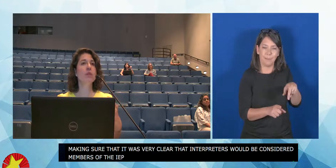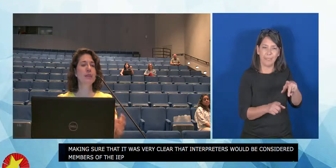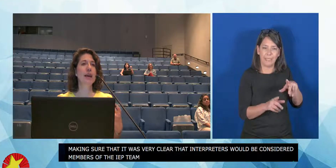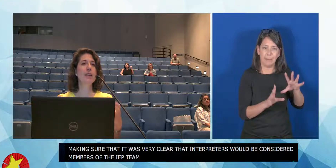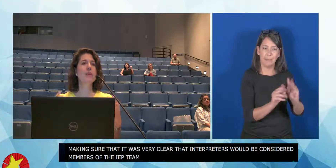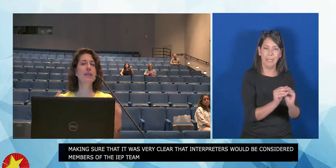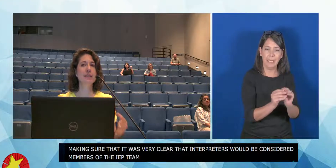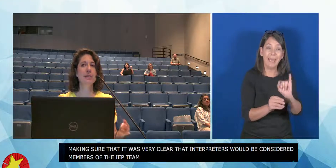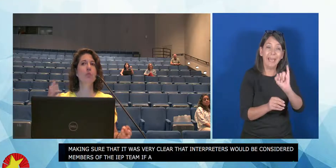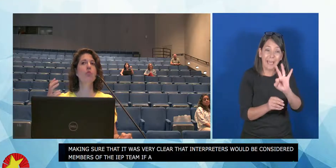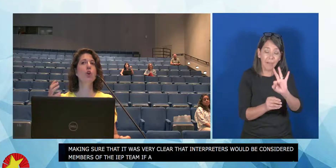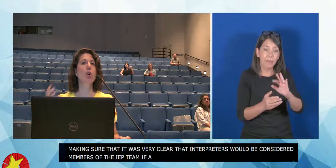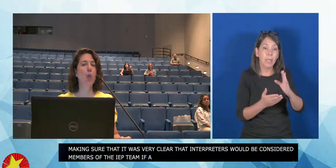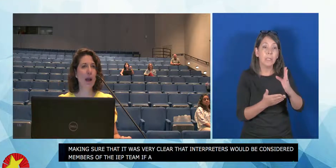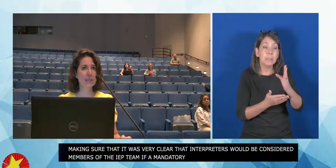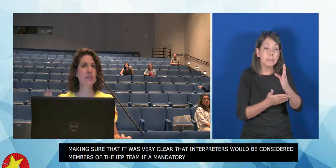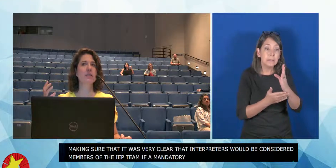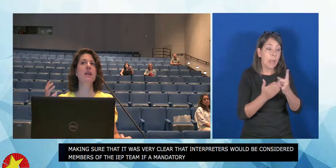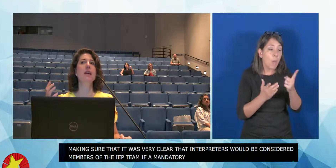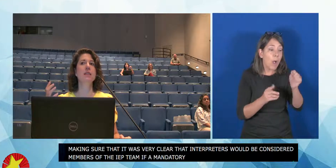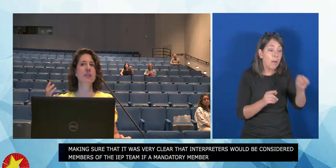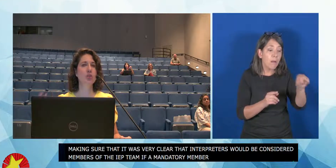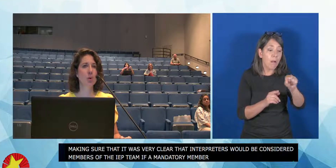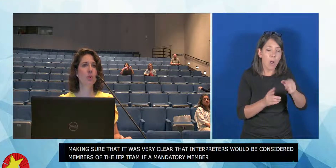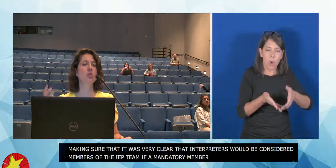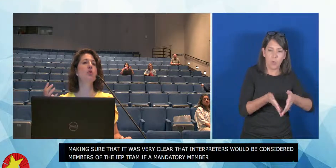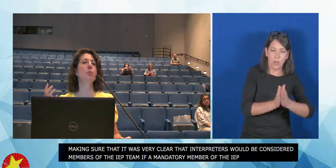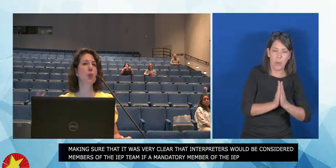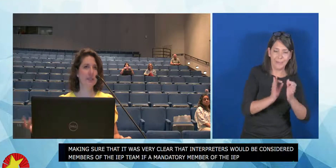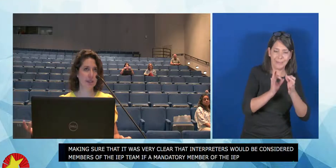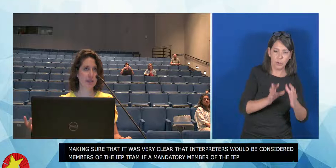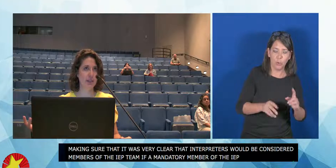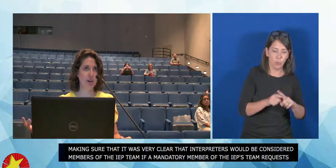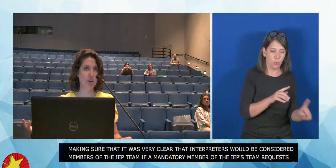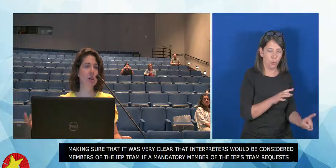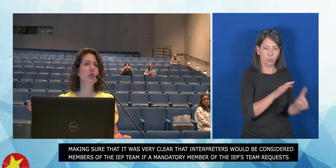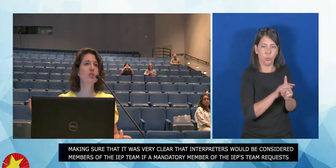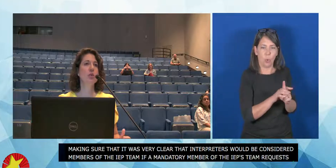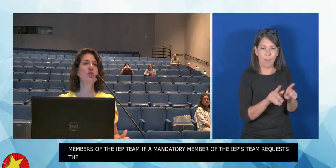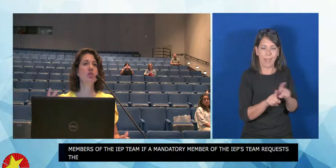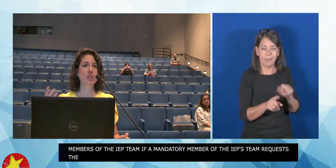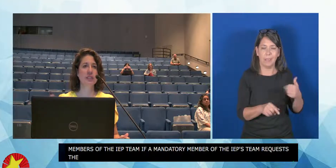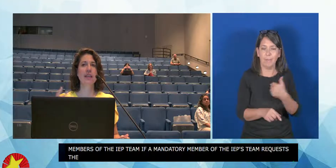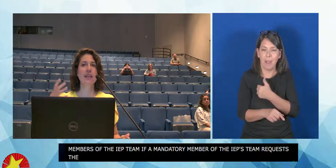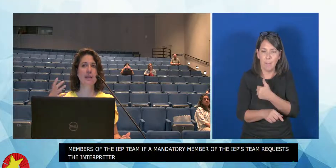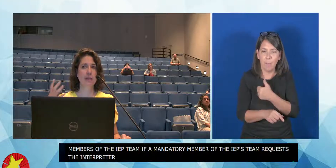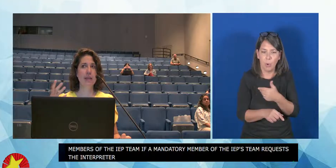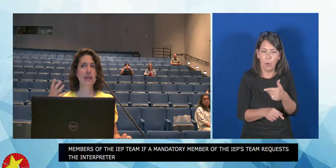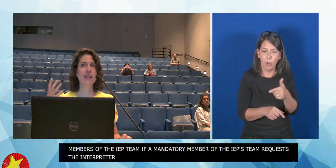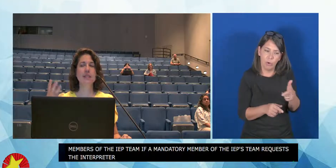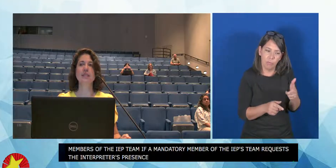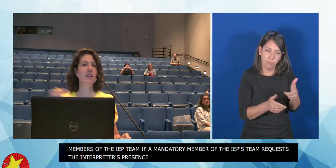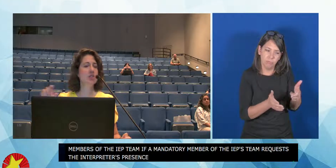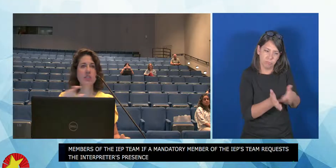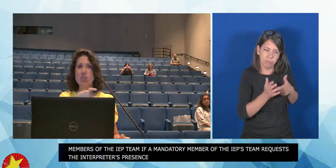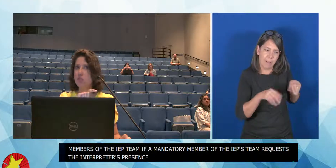member of the IEP team requests the interpreter's presence there. So it's just, it's essentially just